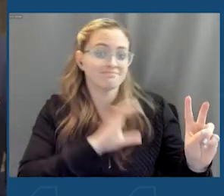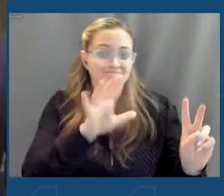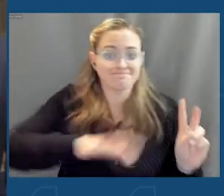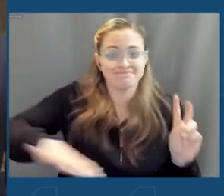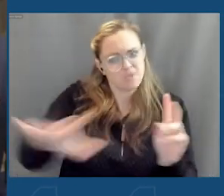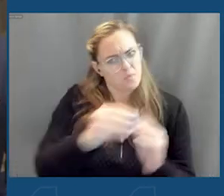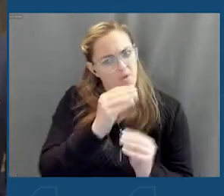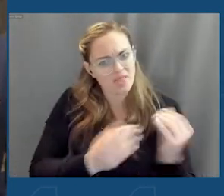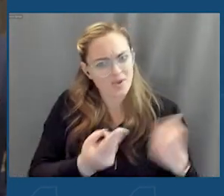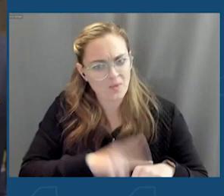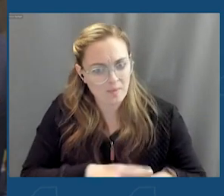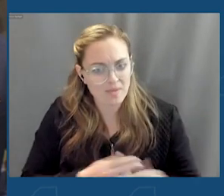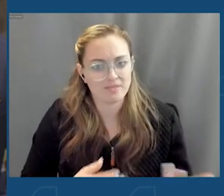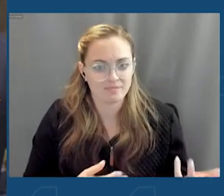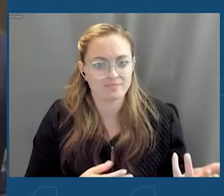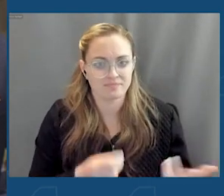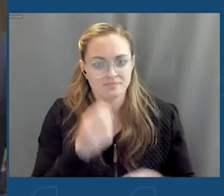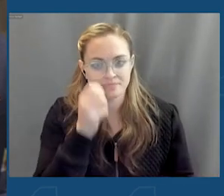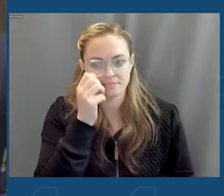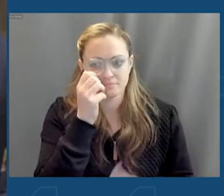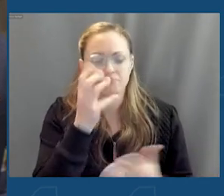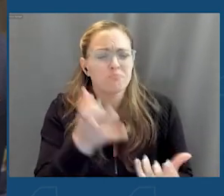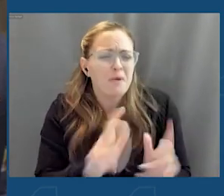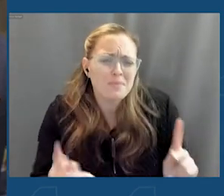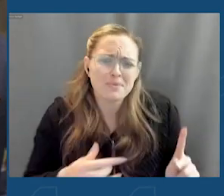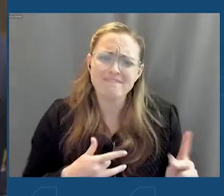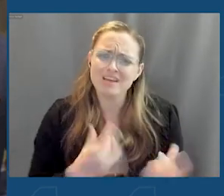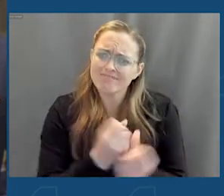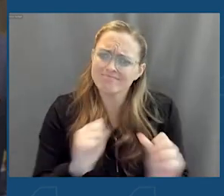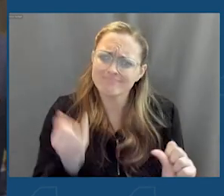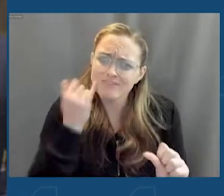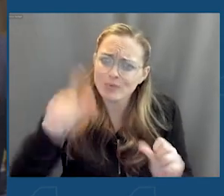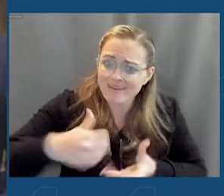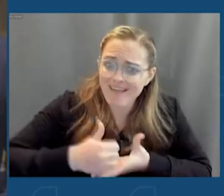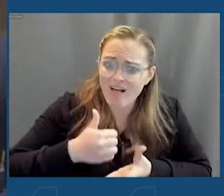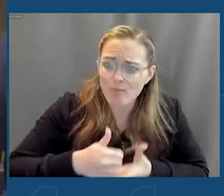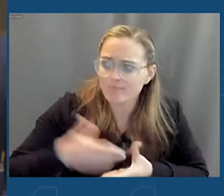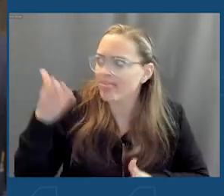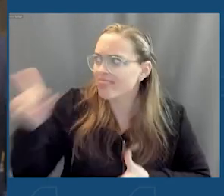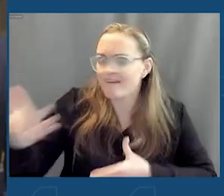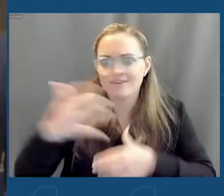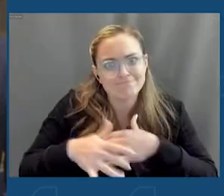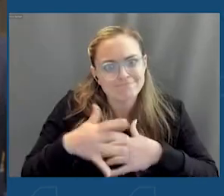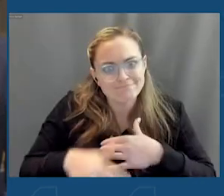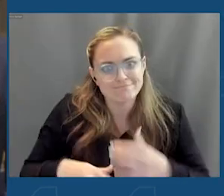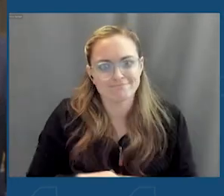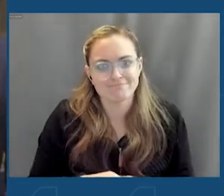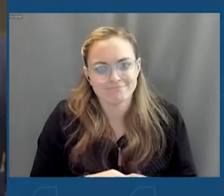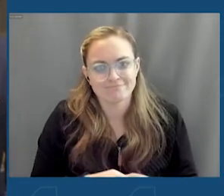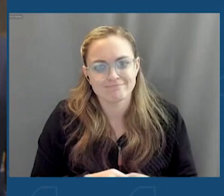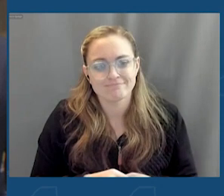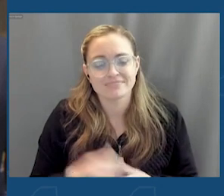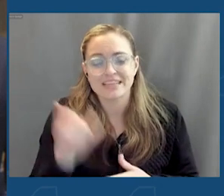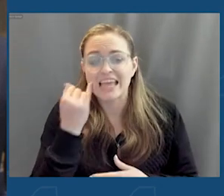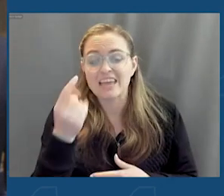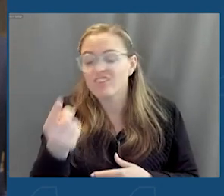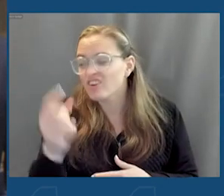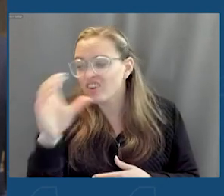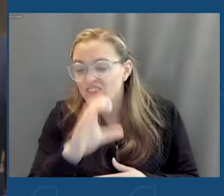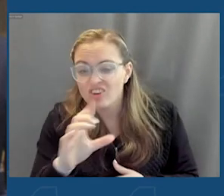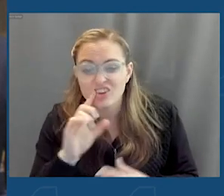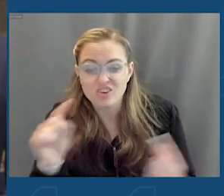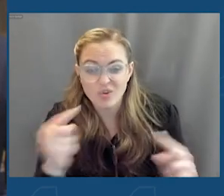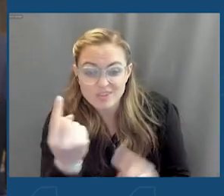but I want people to have that sense if you need help, it's there. But also, if you're someone looking to do harm